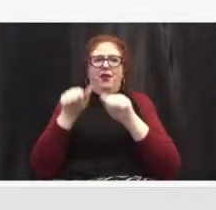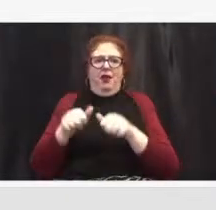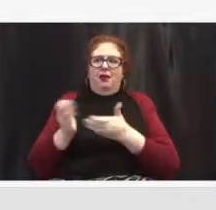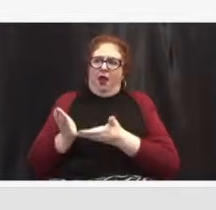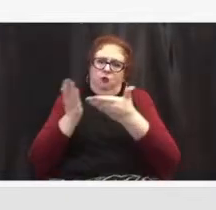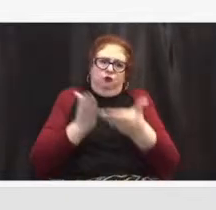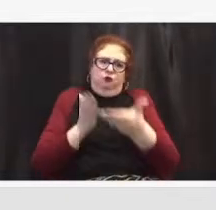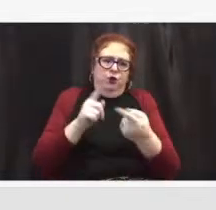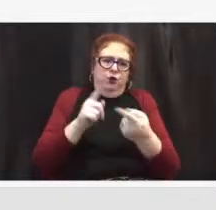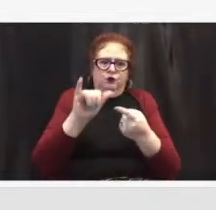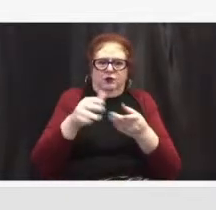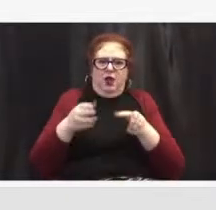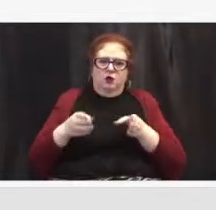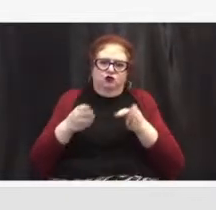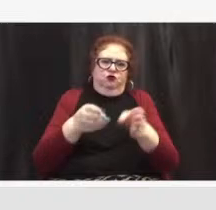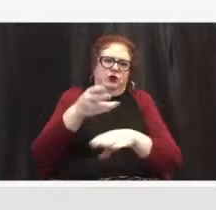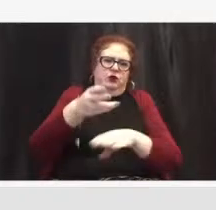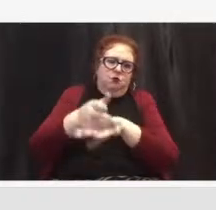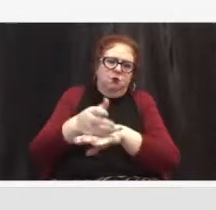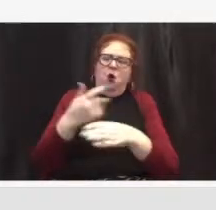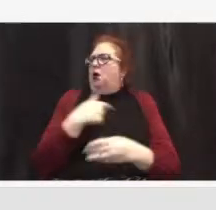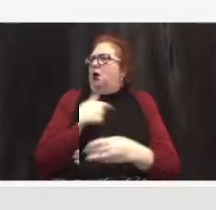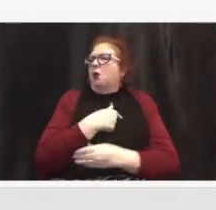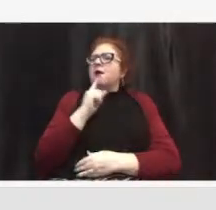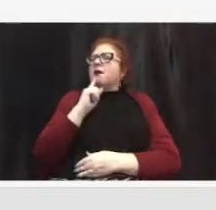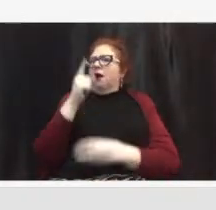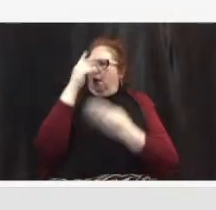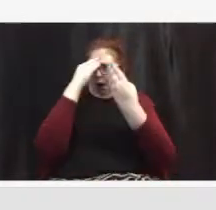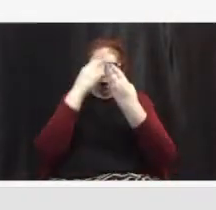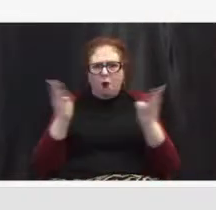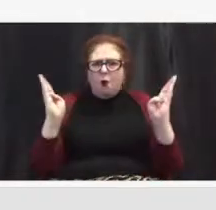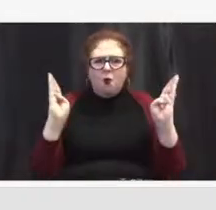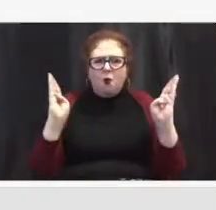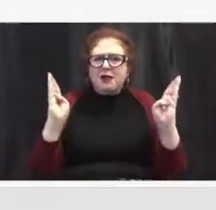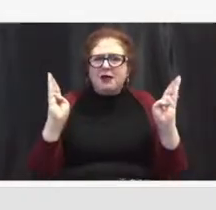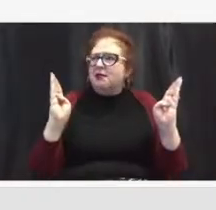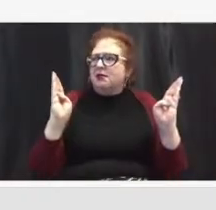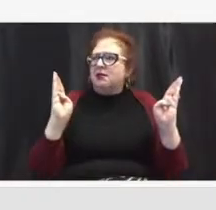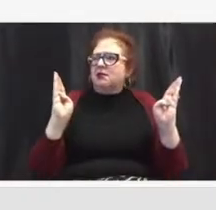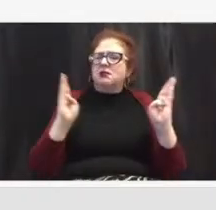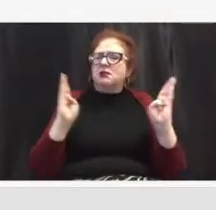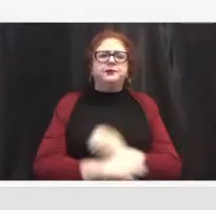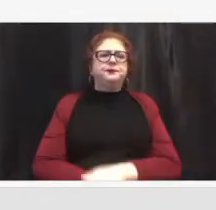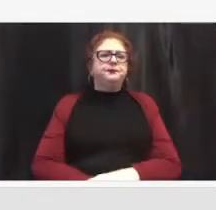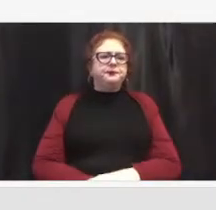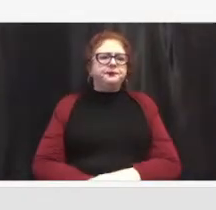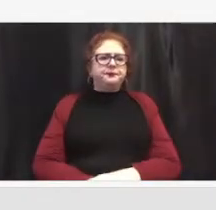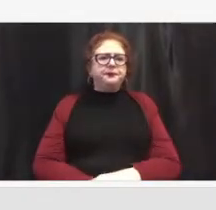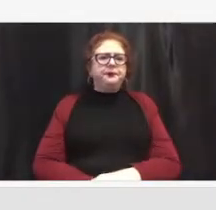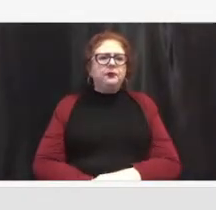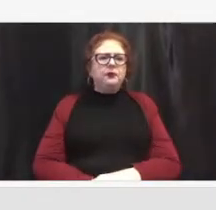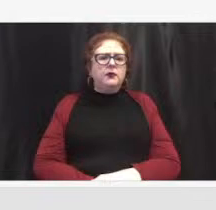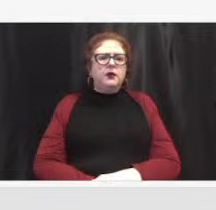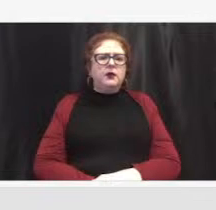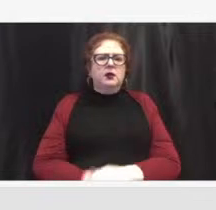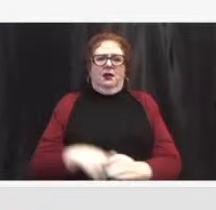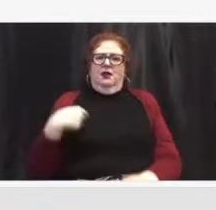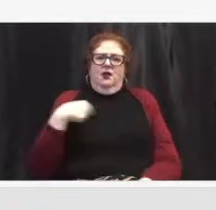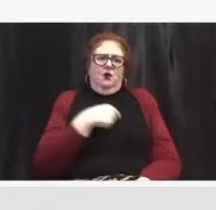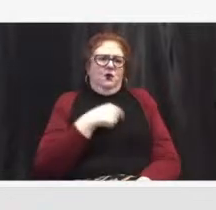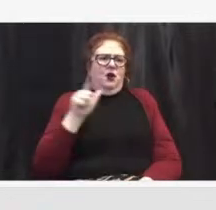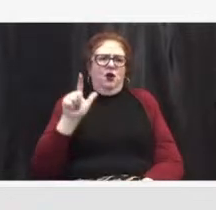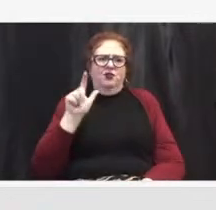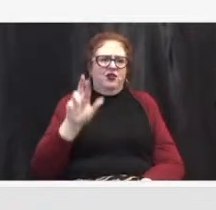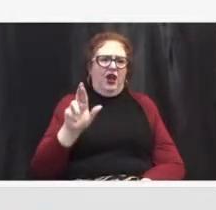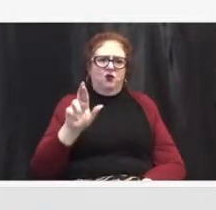street, we're certainly open to that. we're Little Rock residents. We live